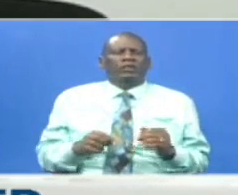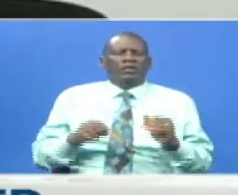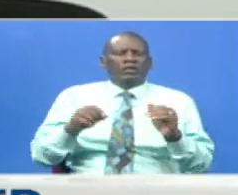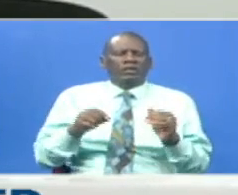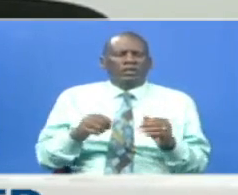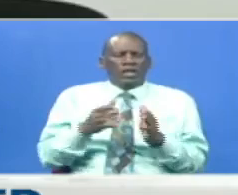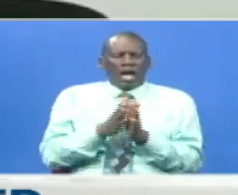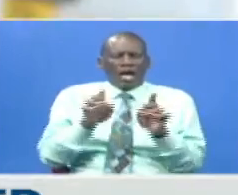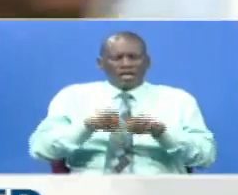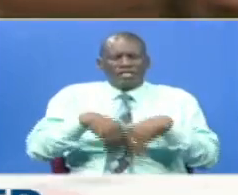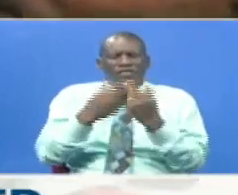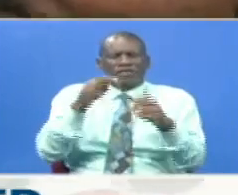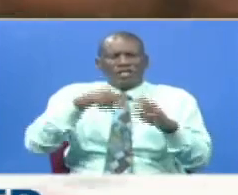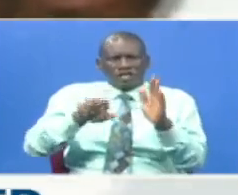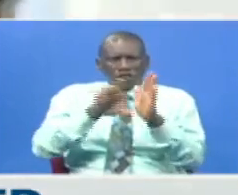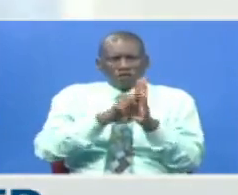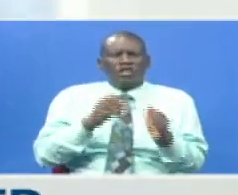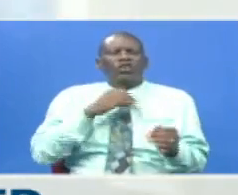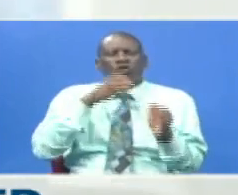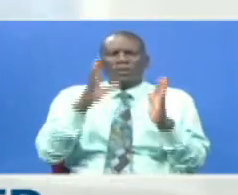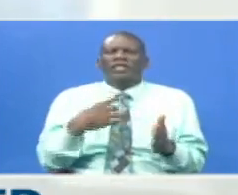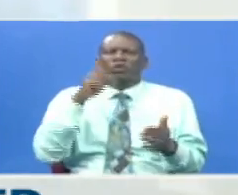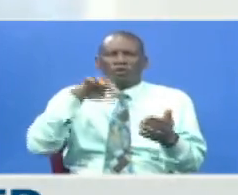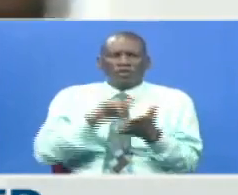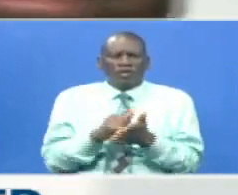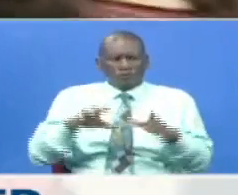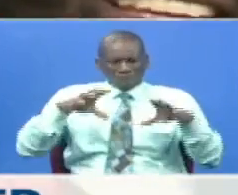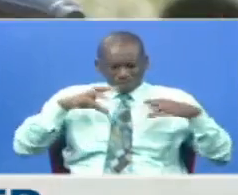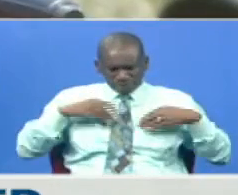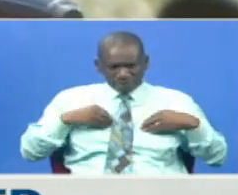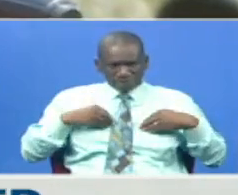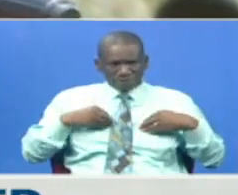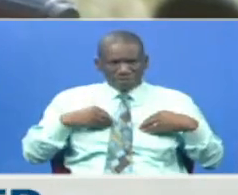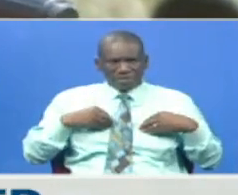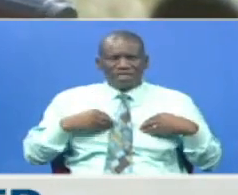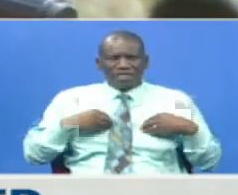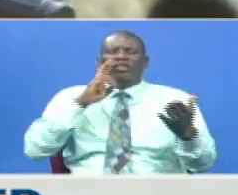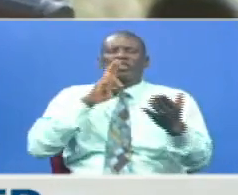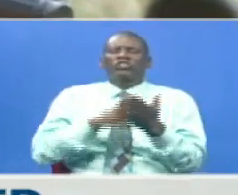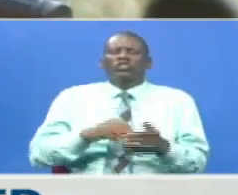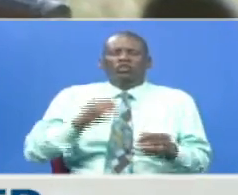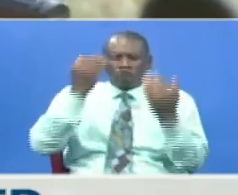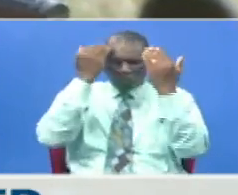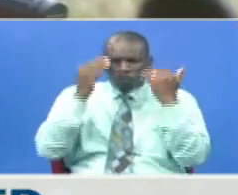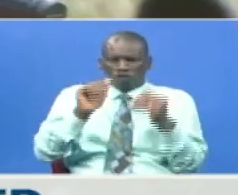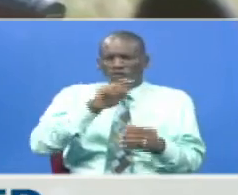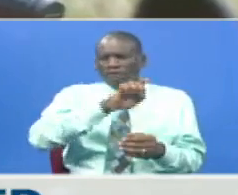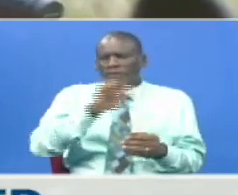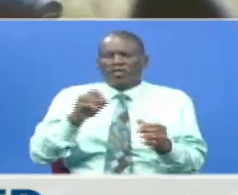as provided under the law. The petitioner says that he will accept the outcome of the Court of Appeal if the governor